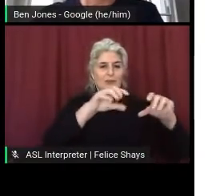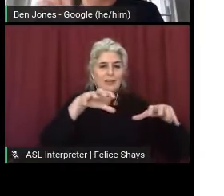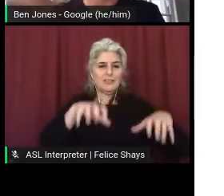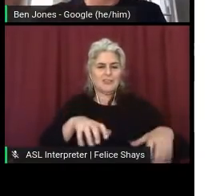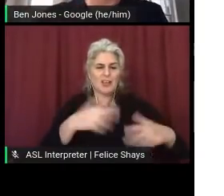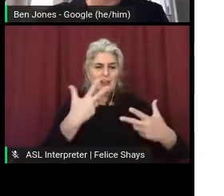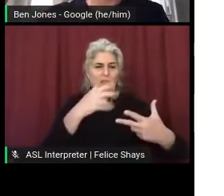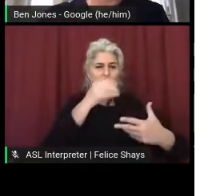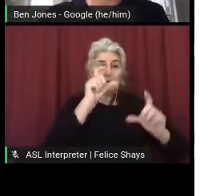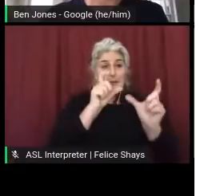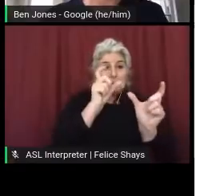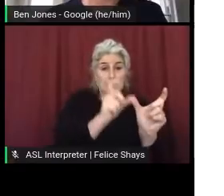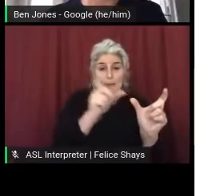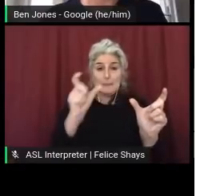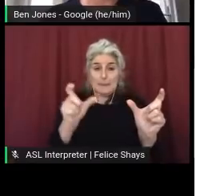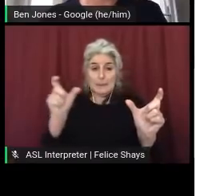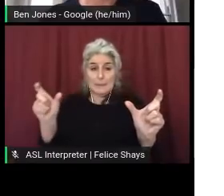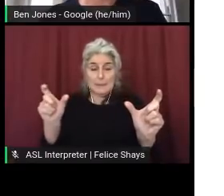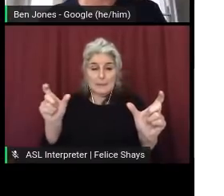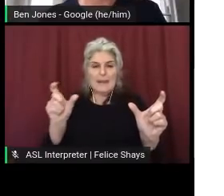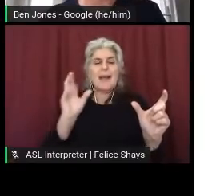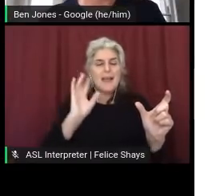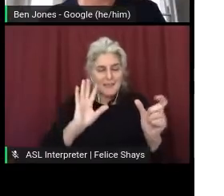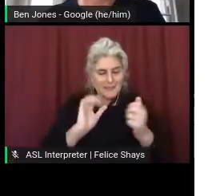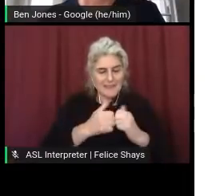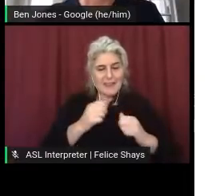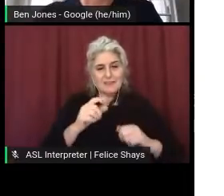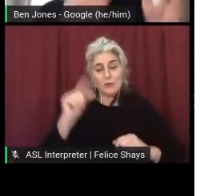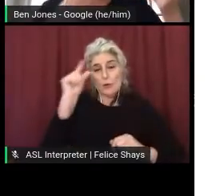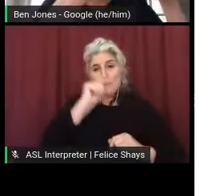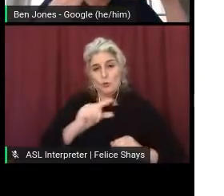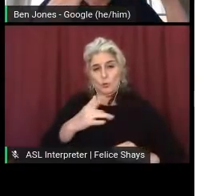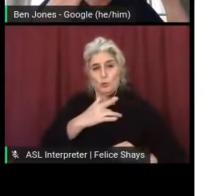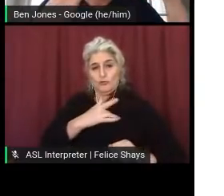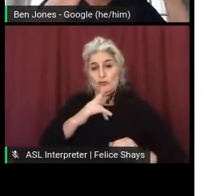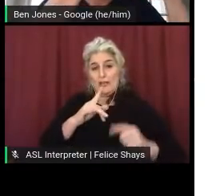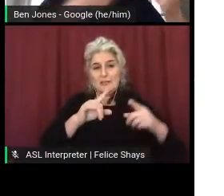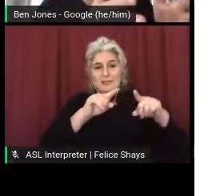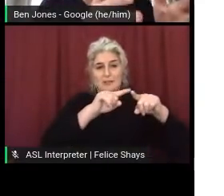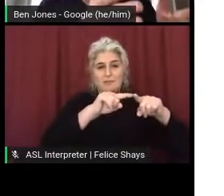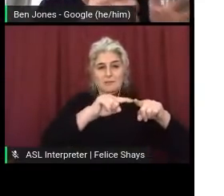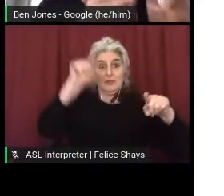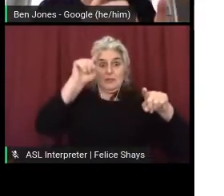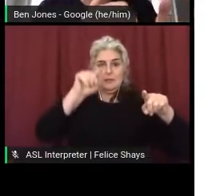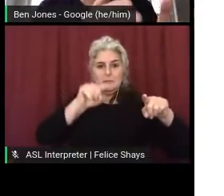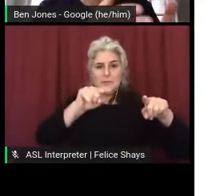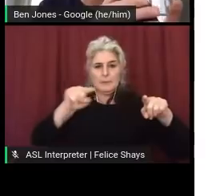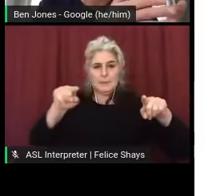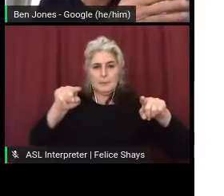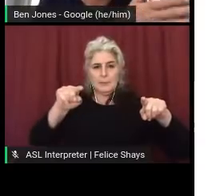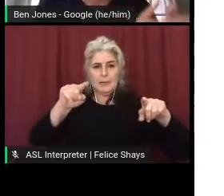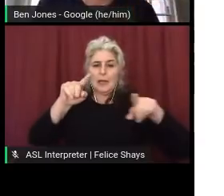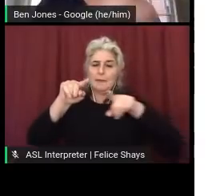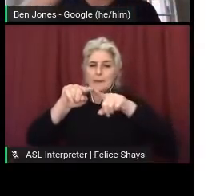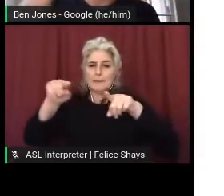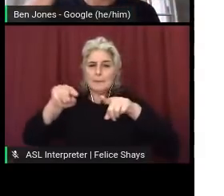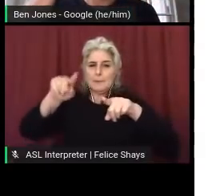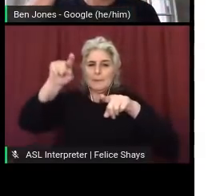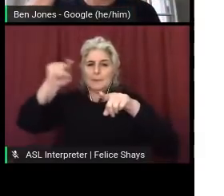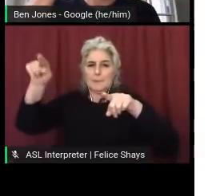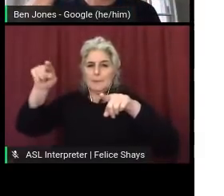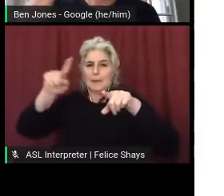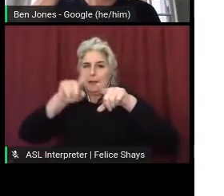up are literally the shape of Google Trends curves. So we see some behaviors that are shock behaviors that